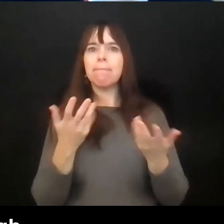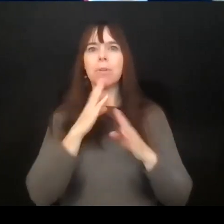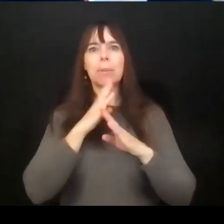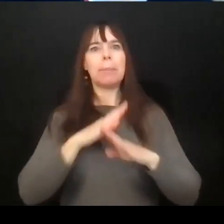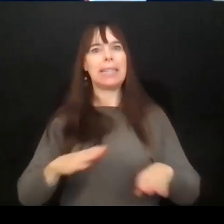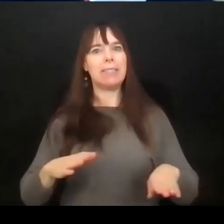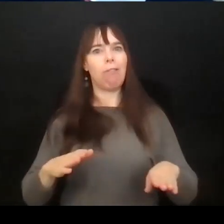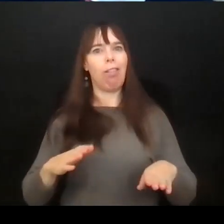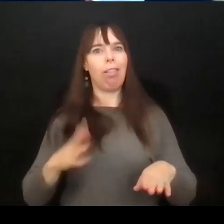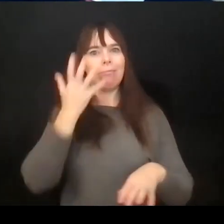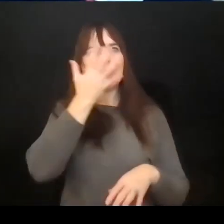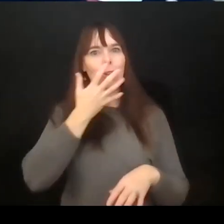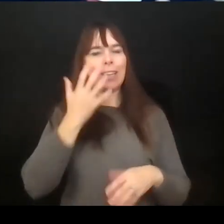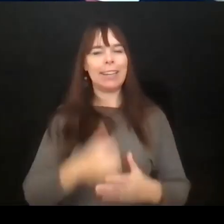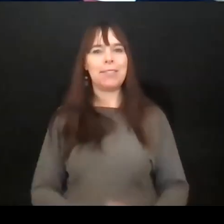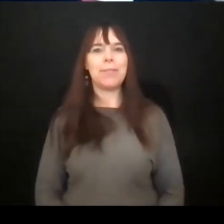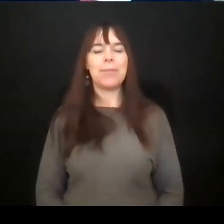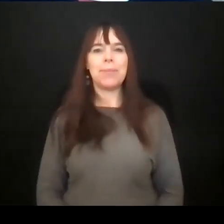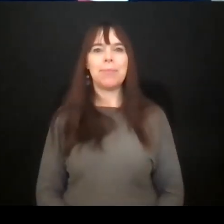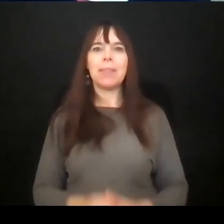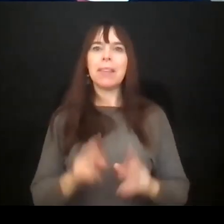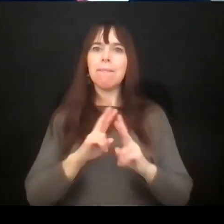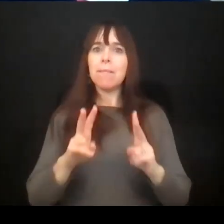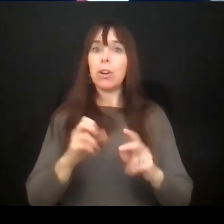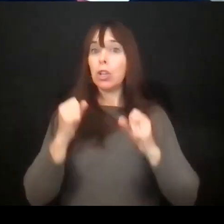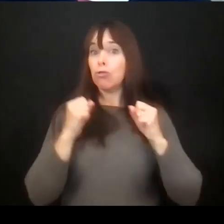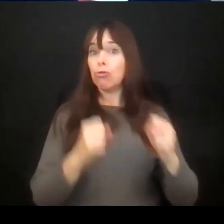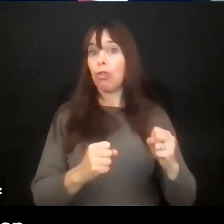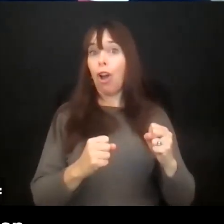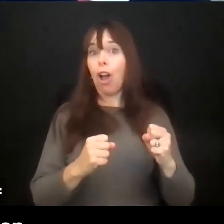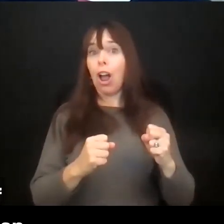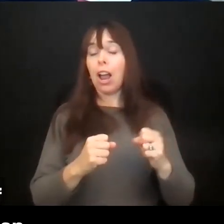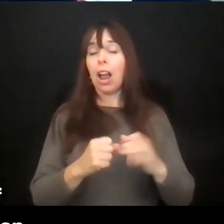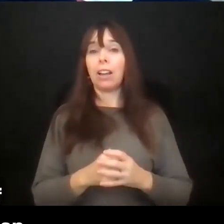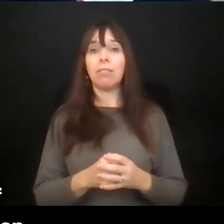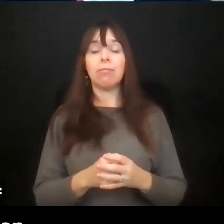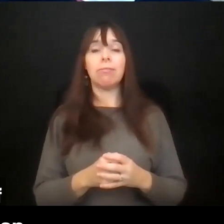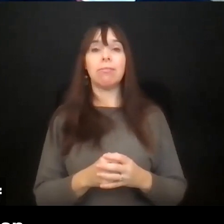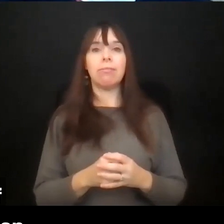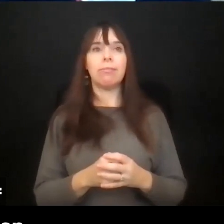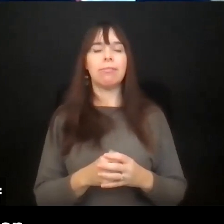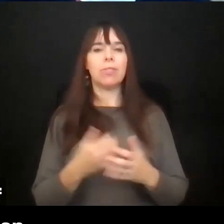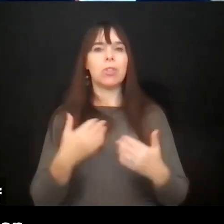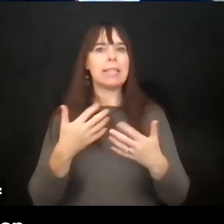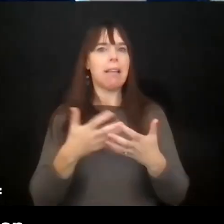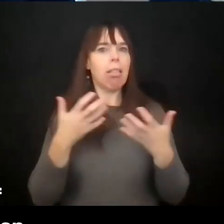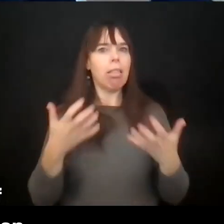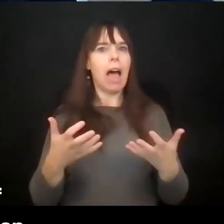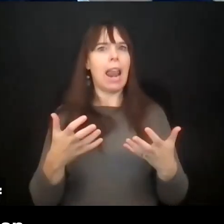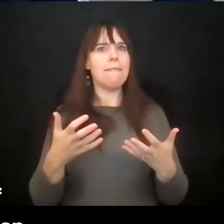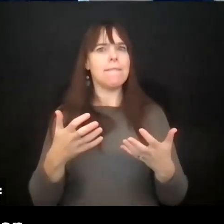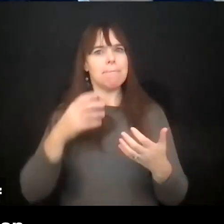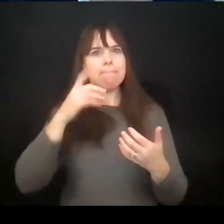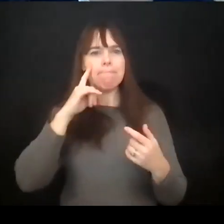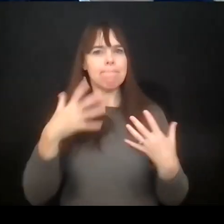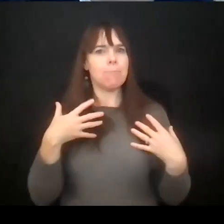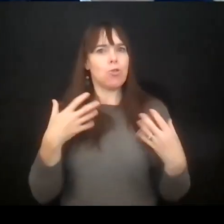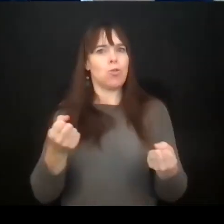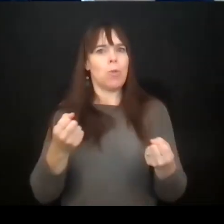though. It's very strong. She shows a lot of strength in this